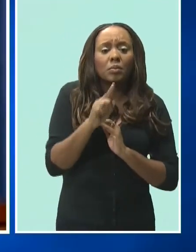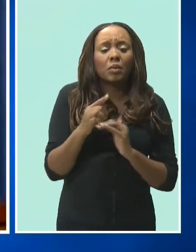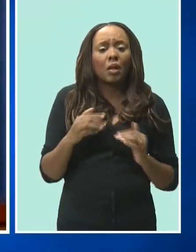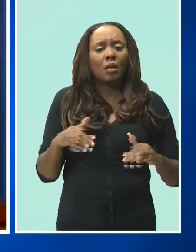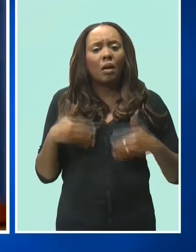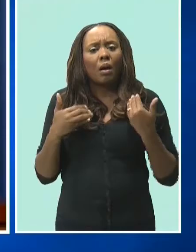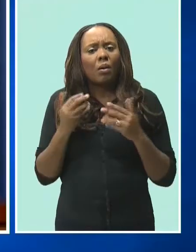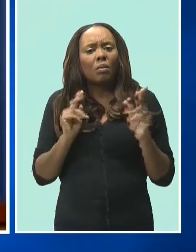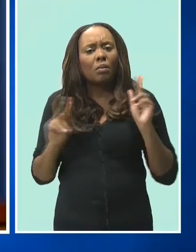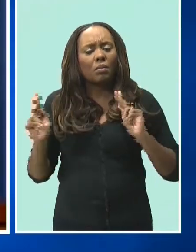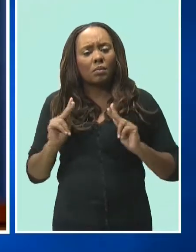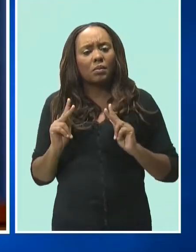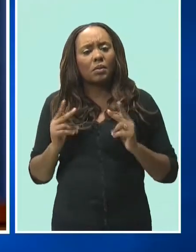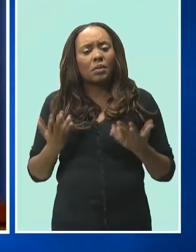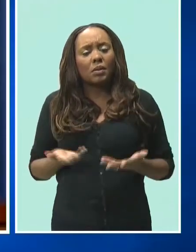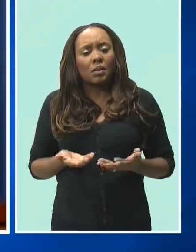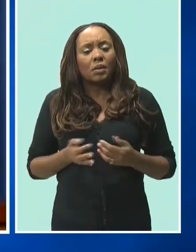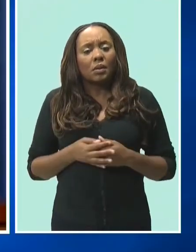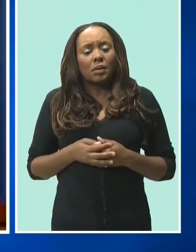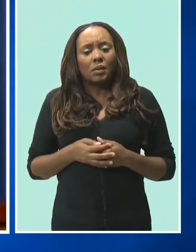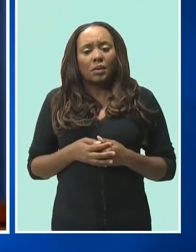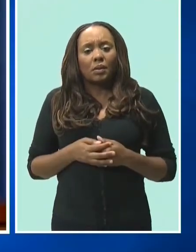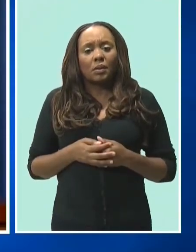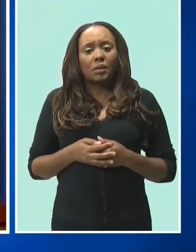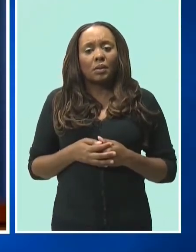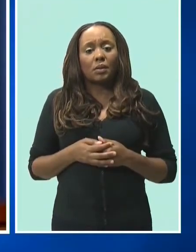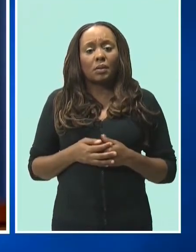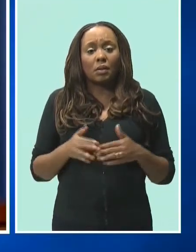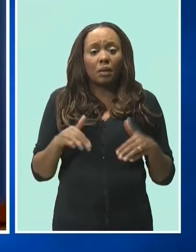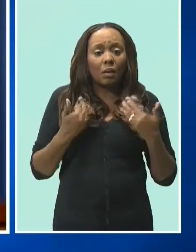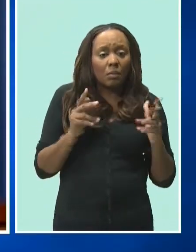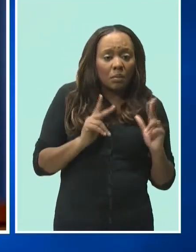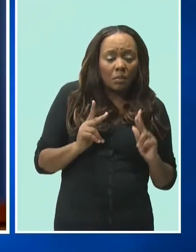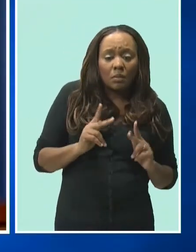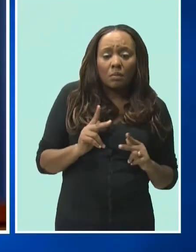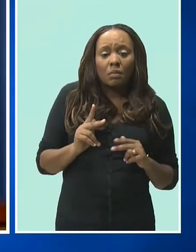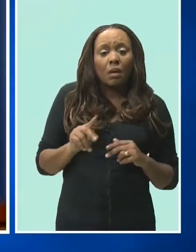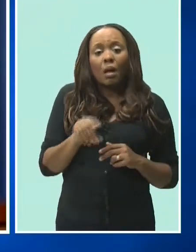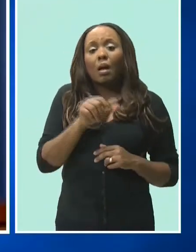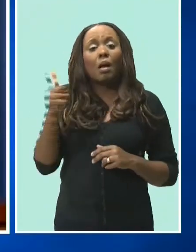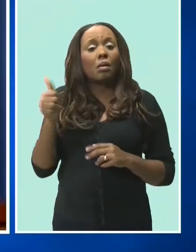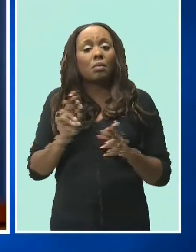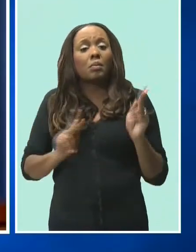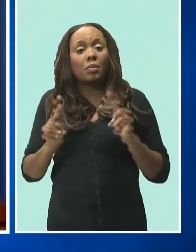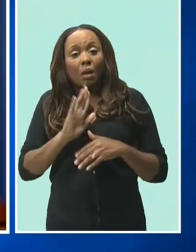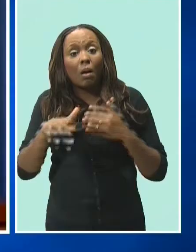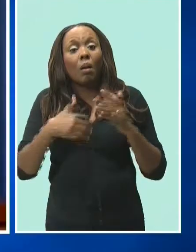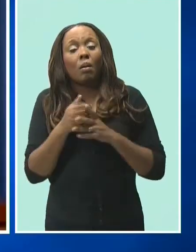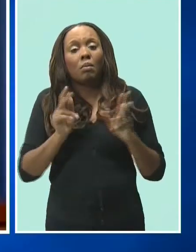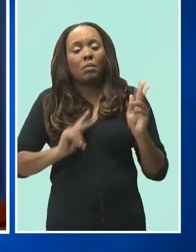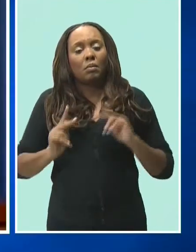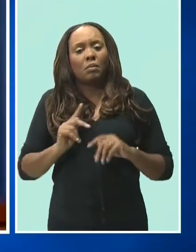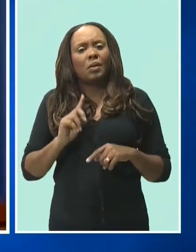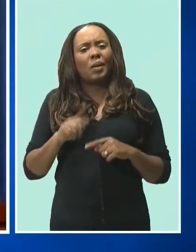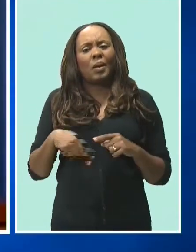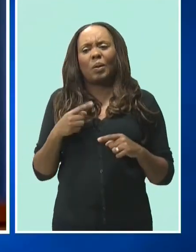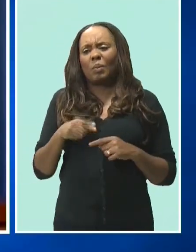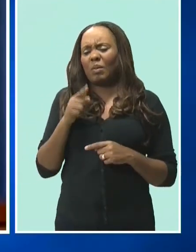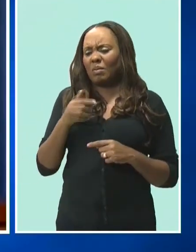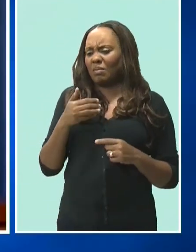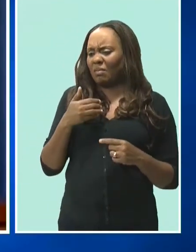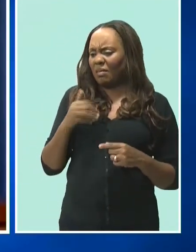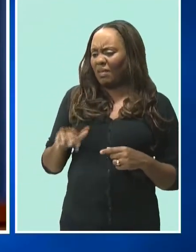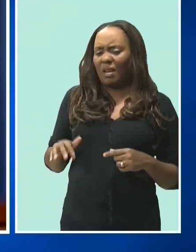and saying to them, the young and the not so young, when you take up arms for